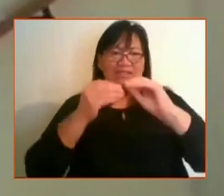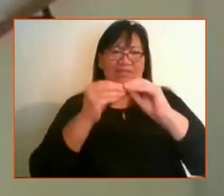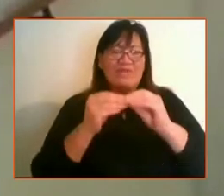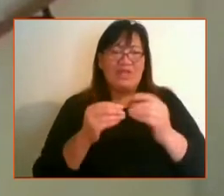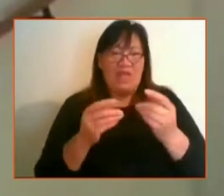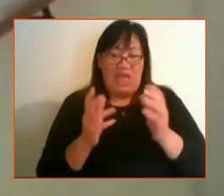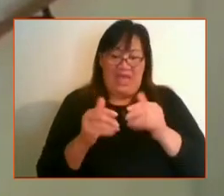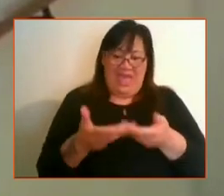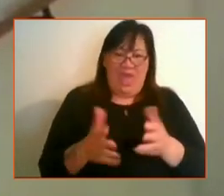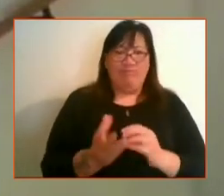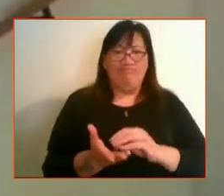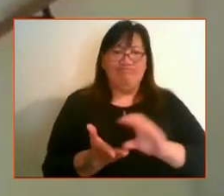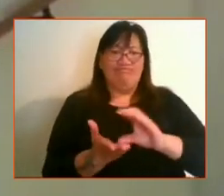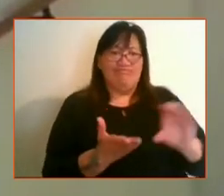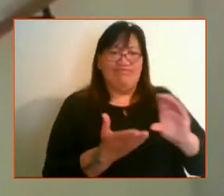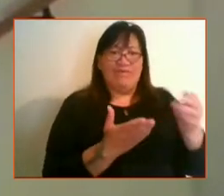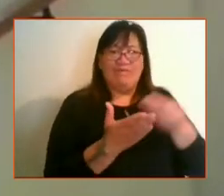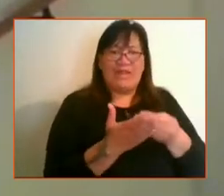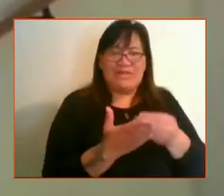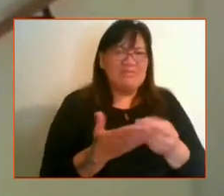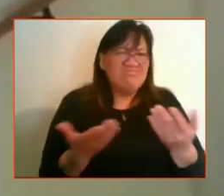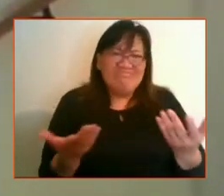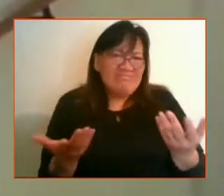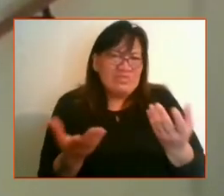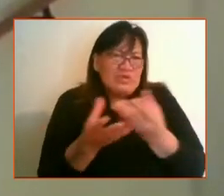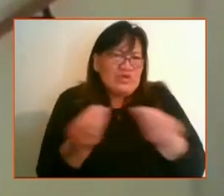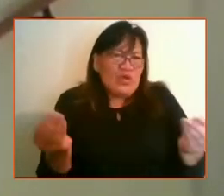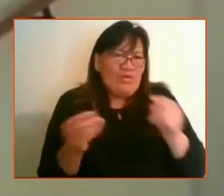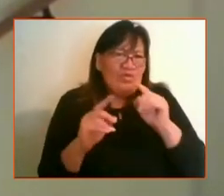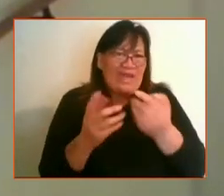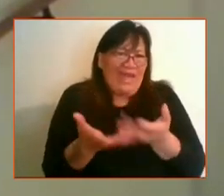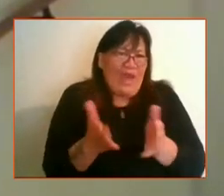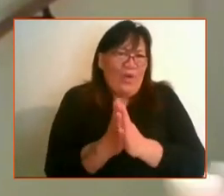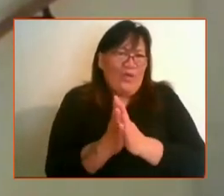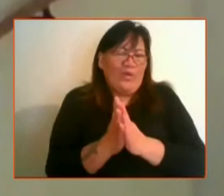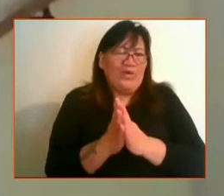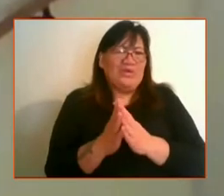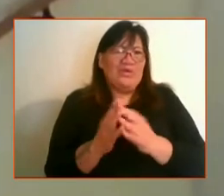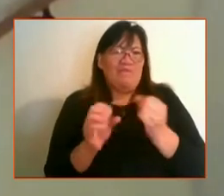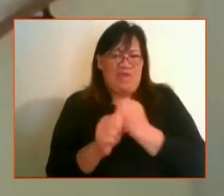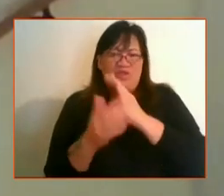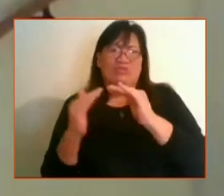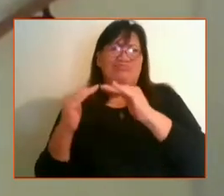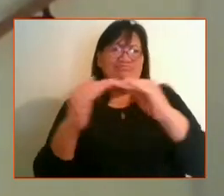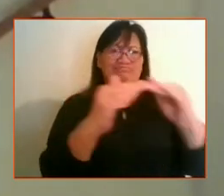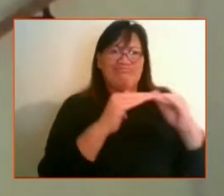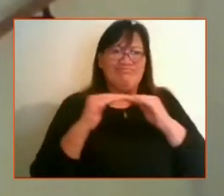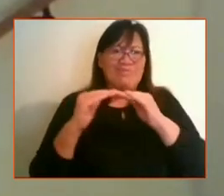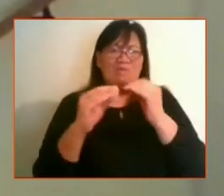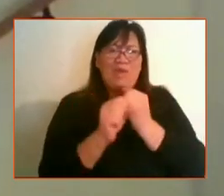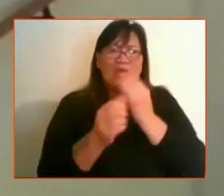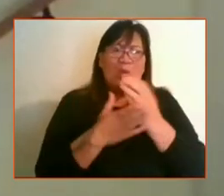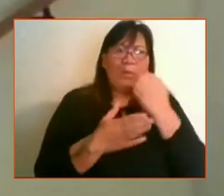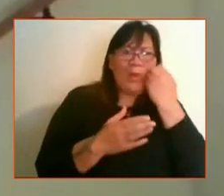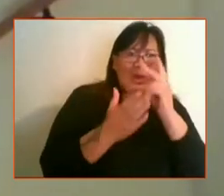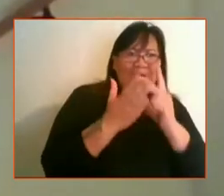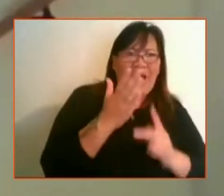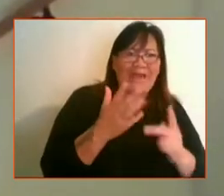distributed. How do we address this? How do we address funding inequities and ensure the health of the Māori arts